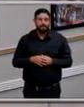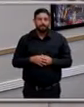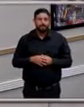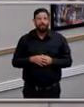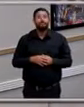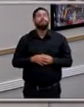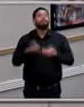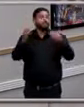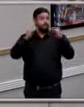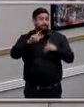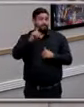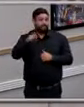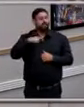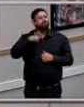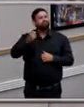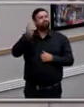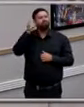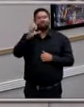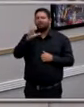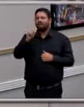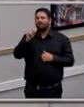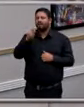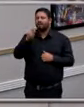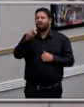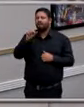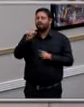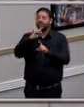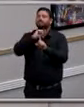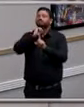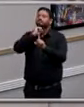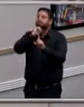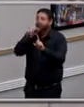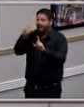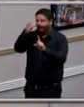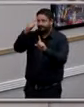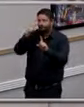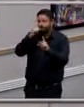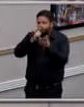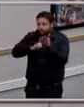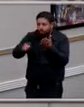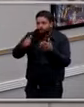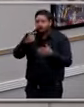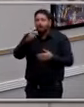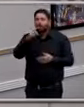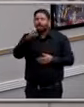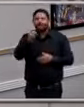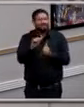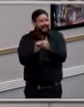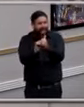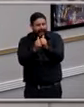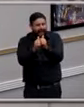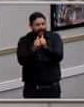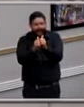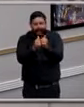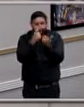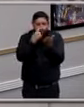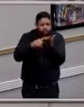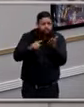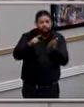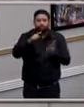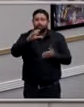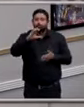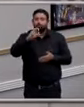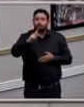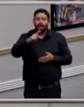I understand that Canvas should not be used as a grading check. How do I check to see that checkpoints and assignments